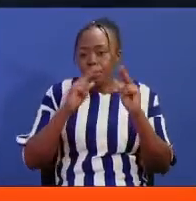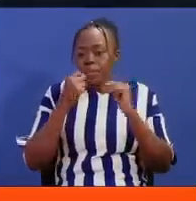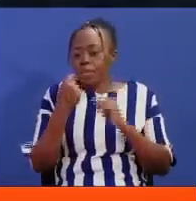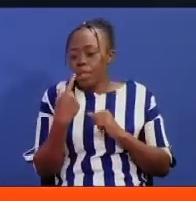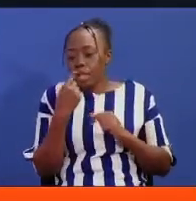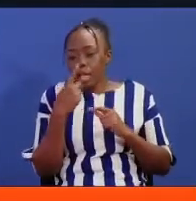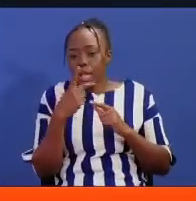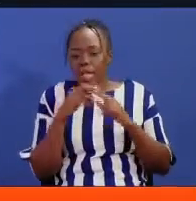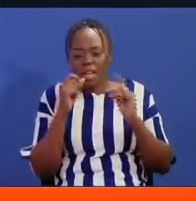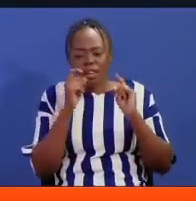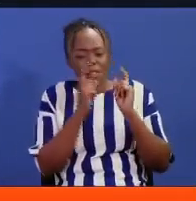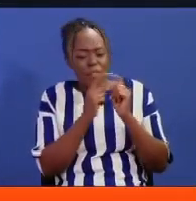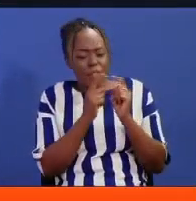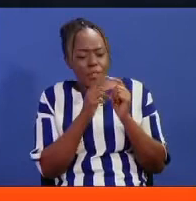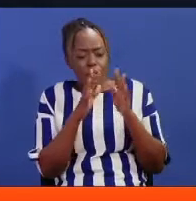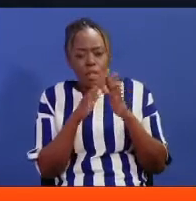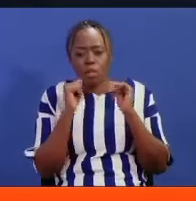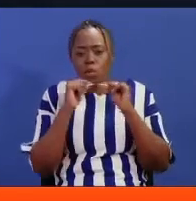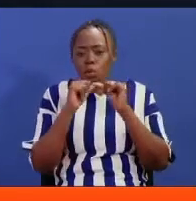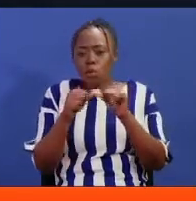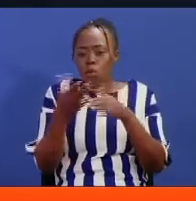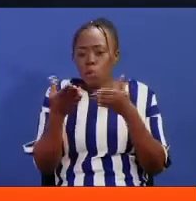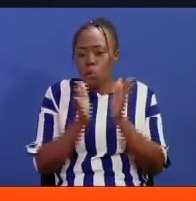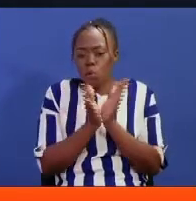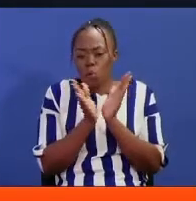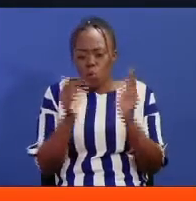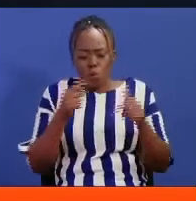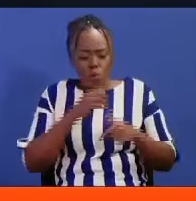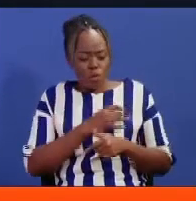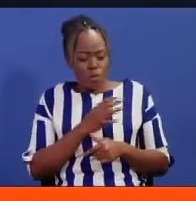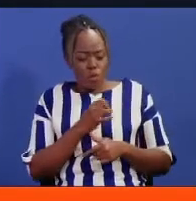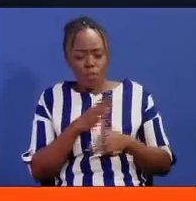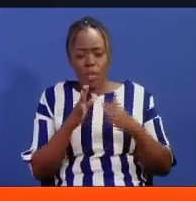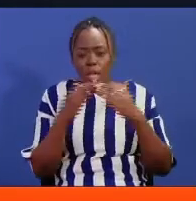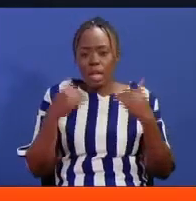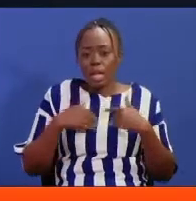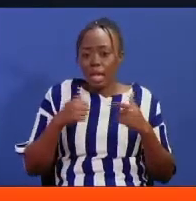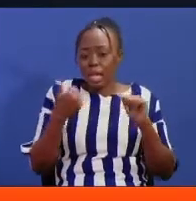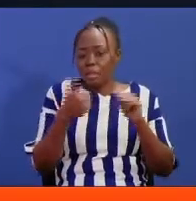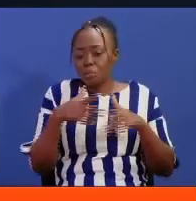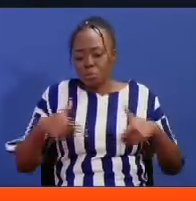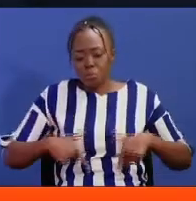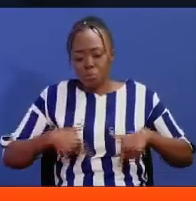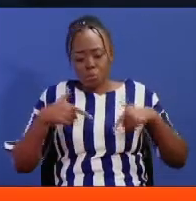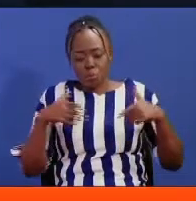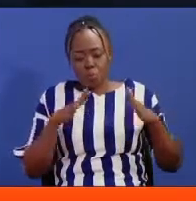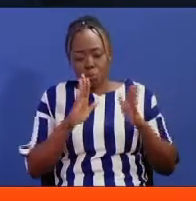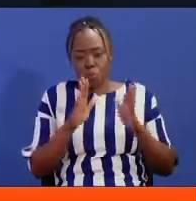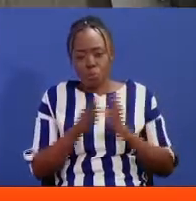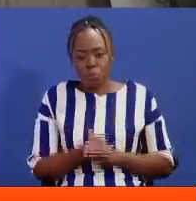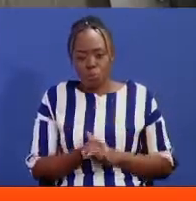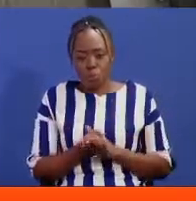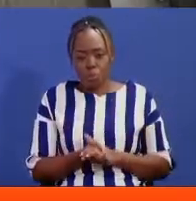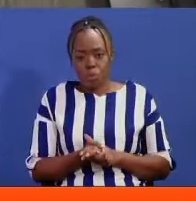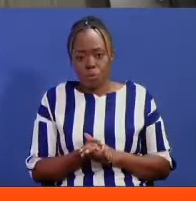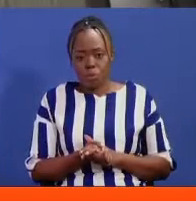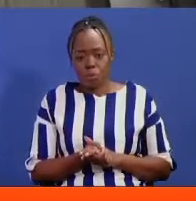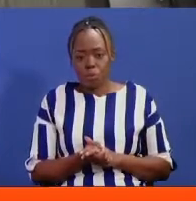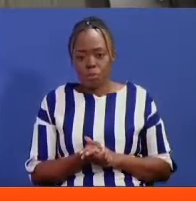the danger still lurks in the public and the fear of infection is still alive.